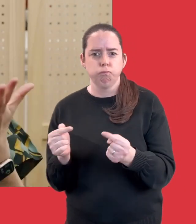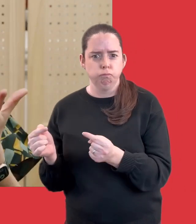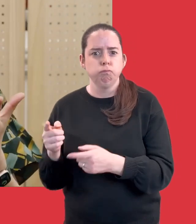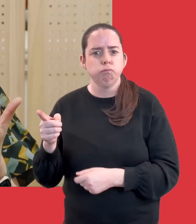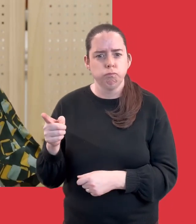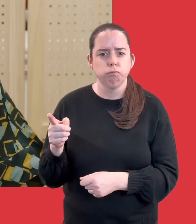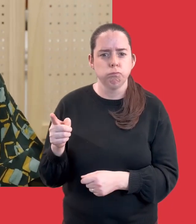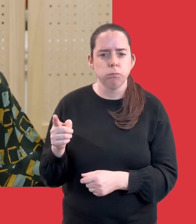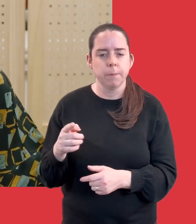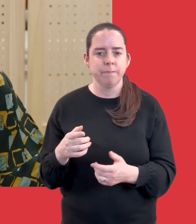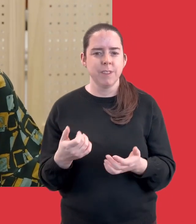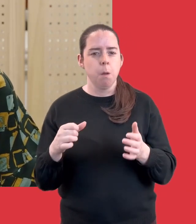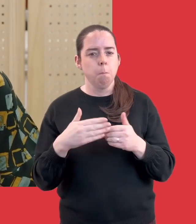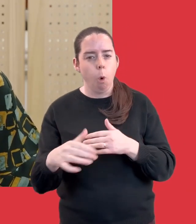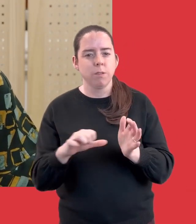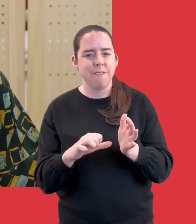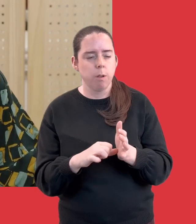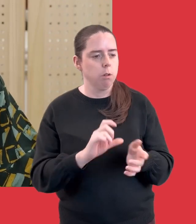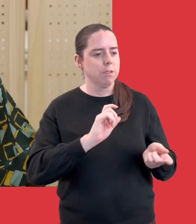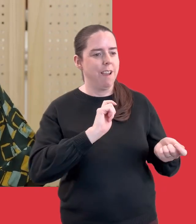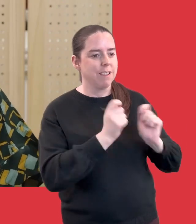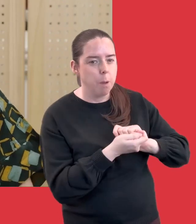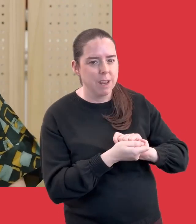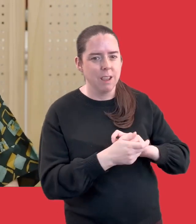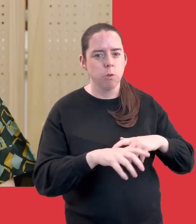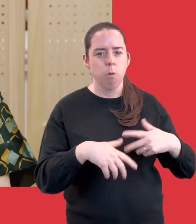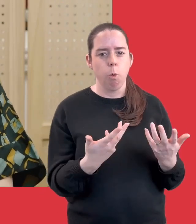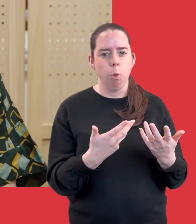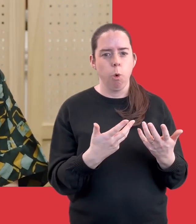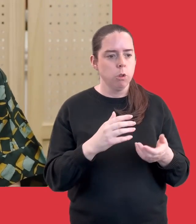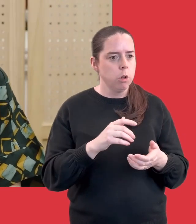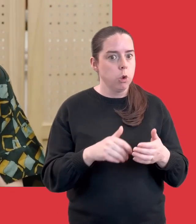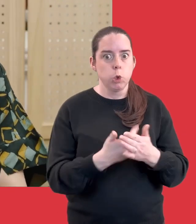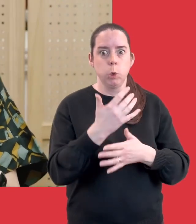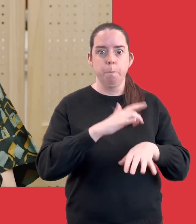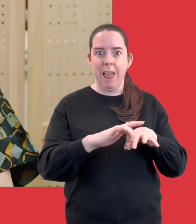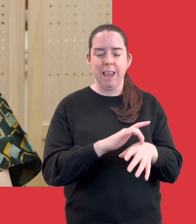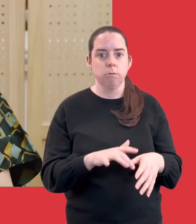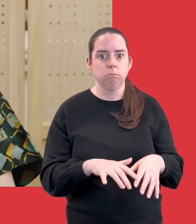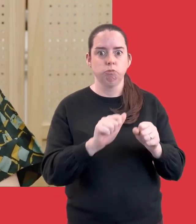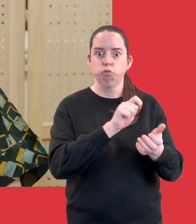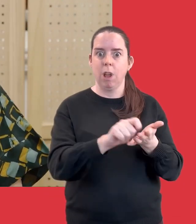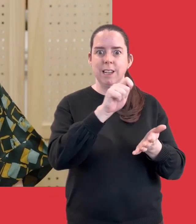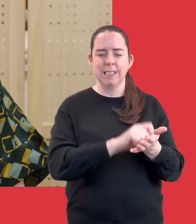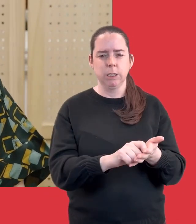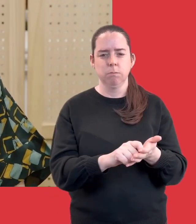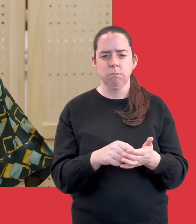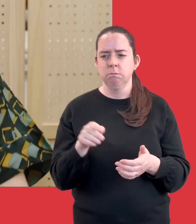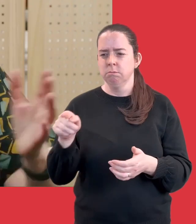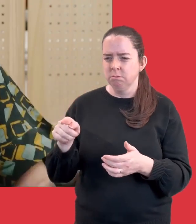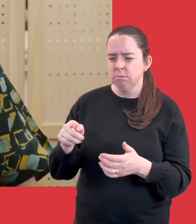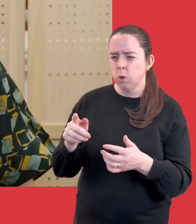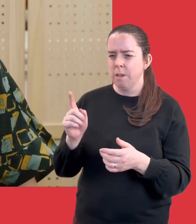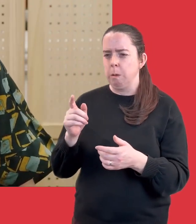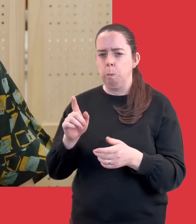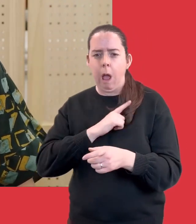than you might think. It's almost harder than adaptation, and it's harder than writing a new play as well. Because